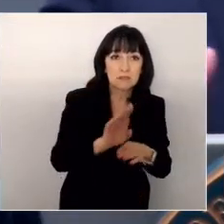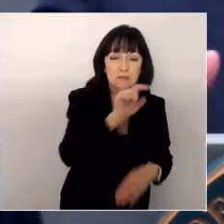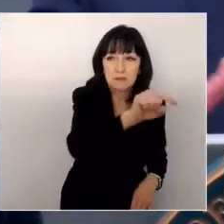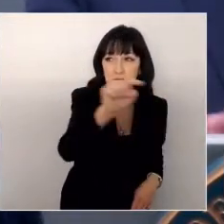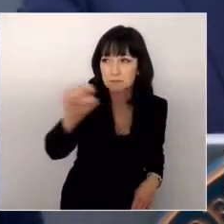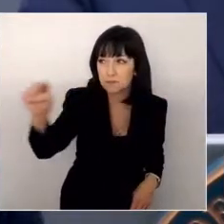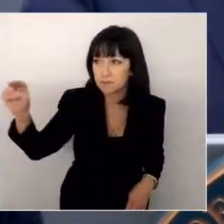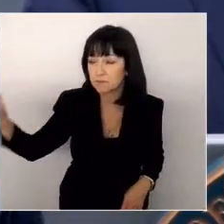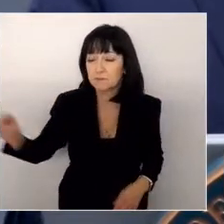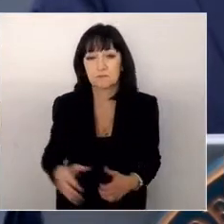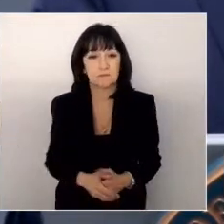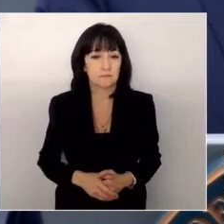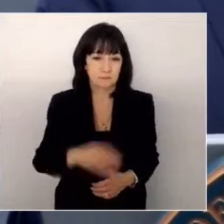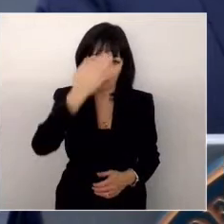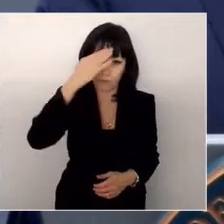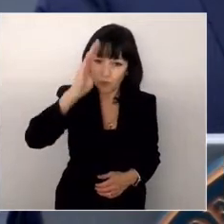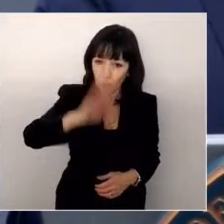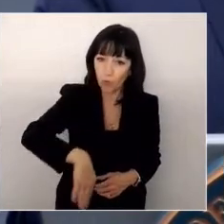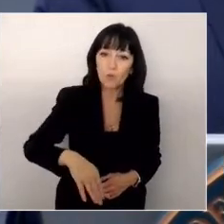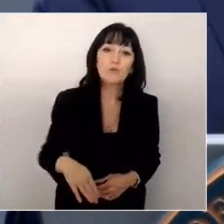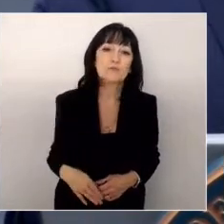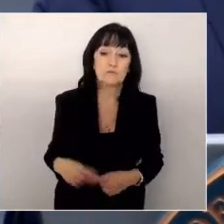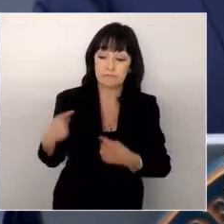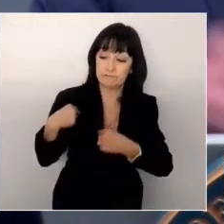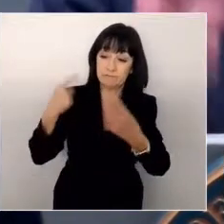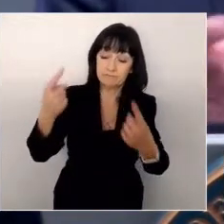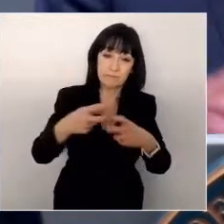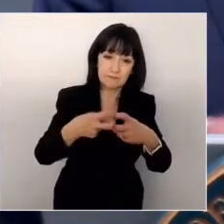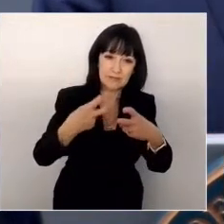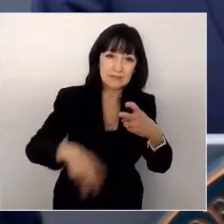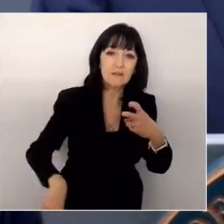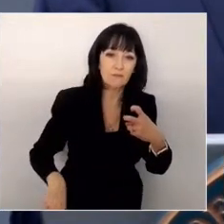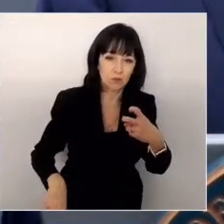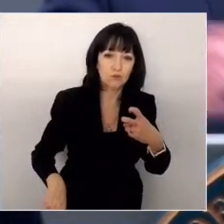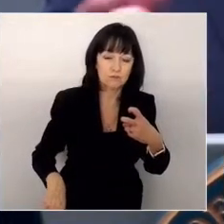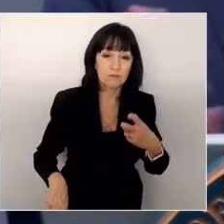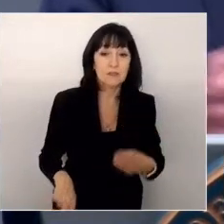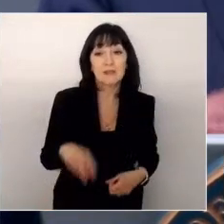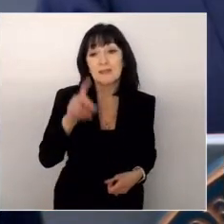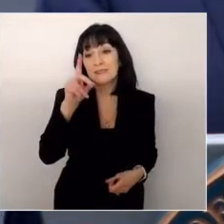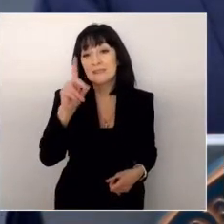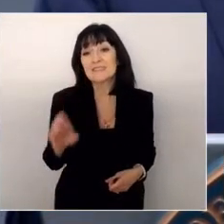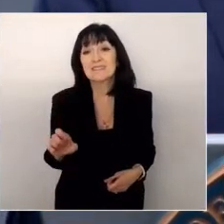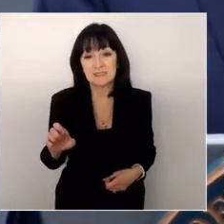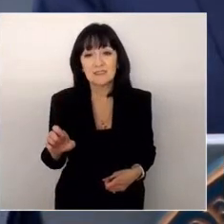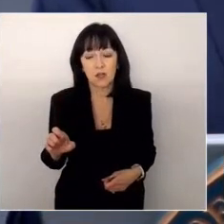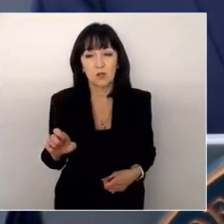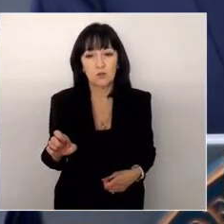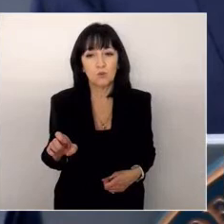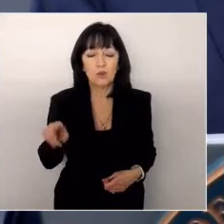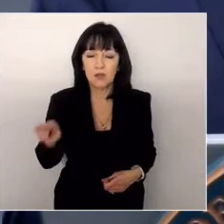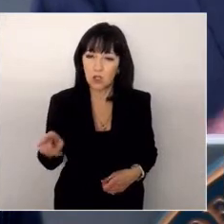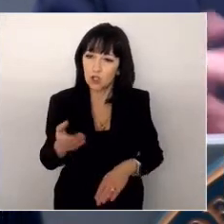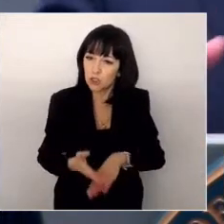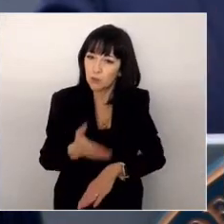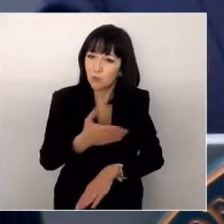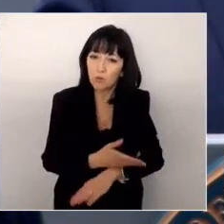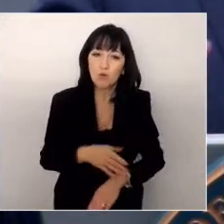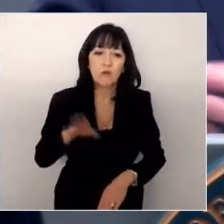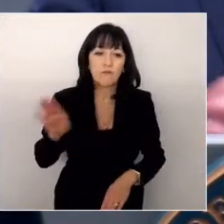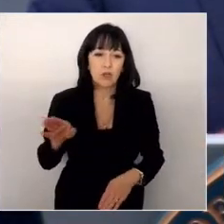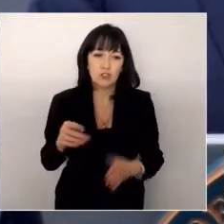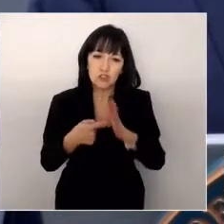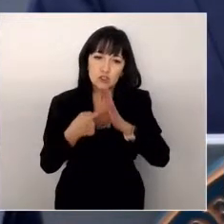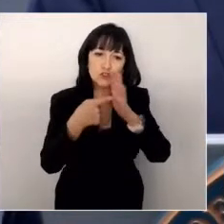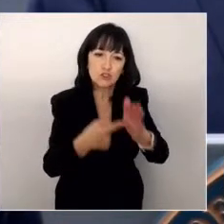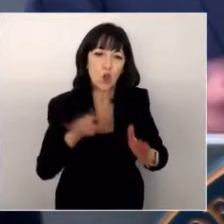but Delawareans have proven their resilience. Every time they've been knocked down, they get right back up. As a result,